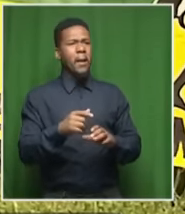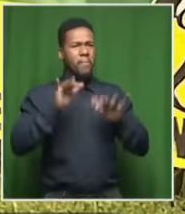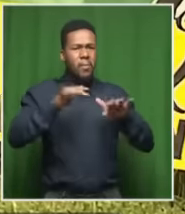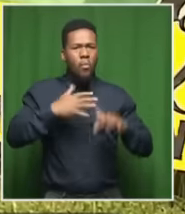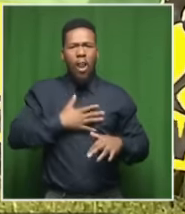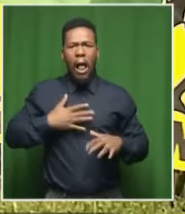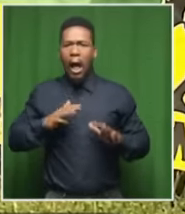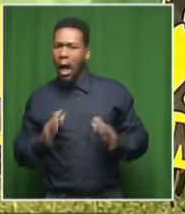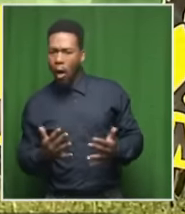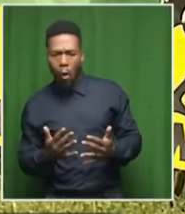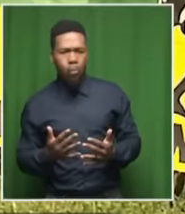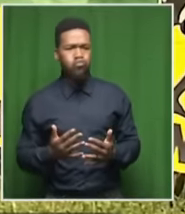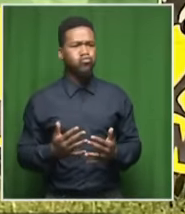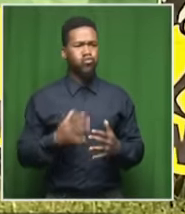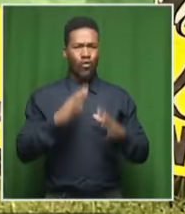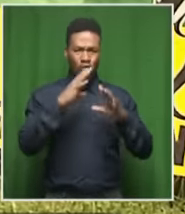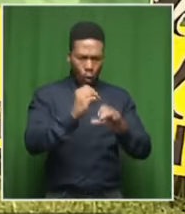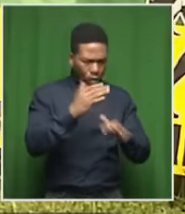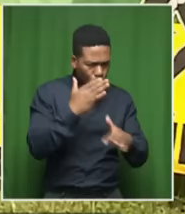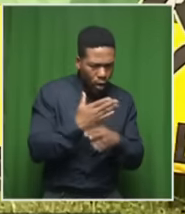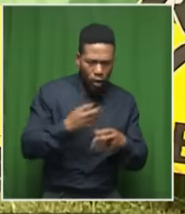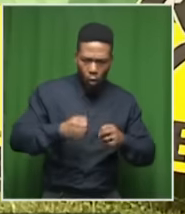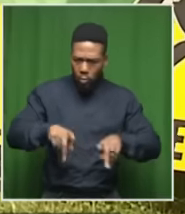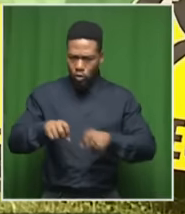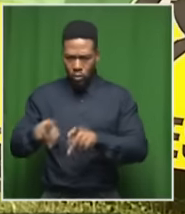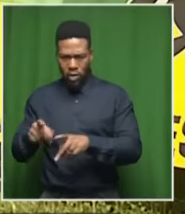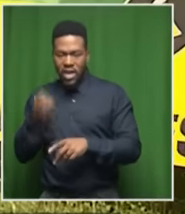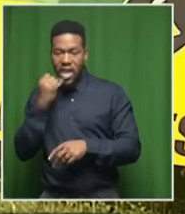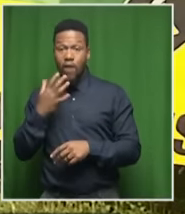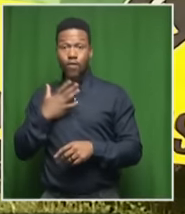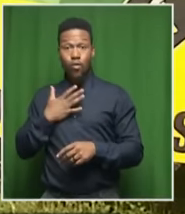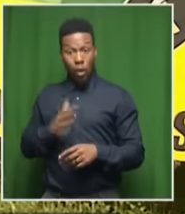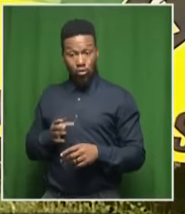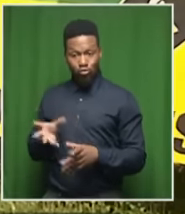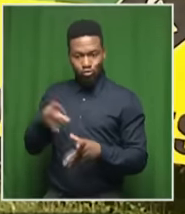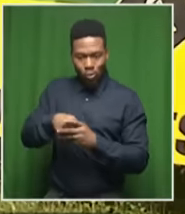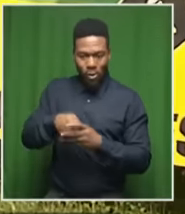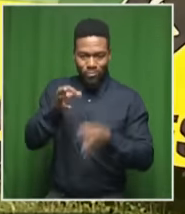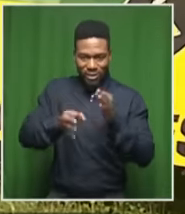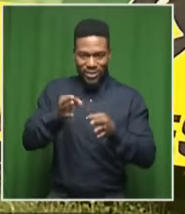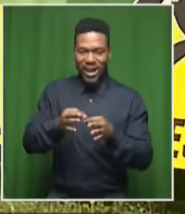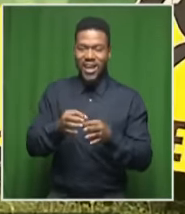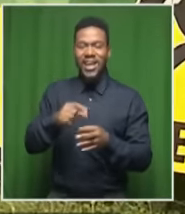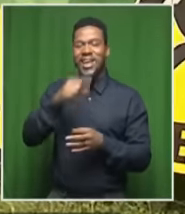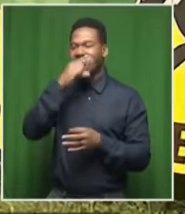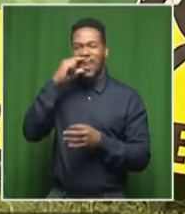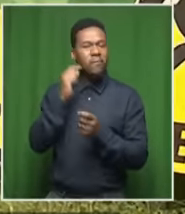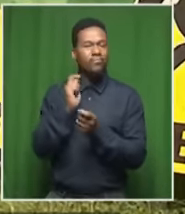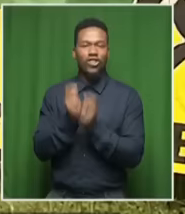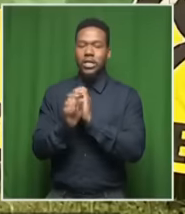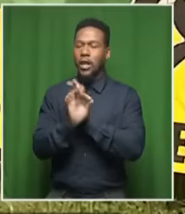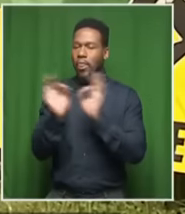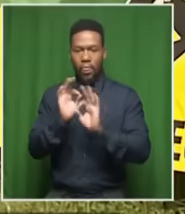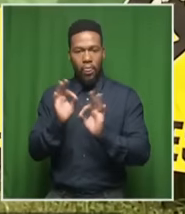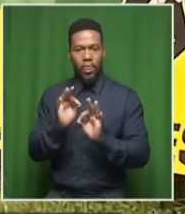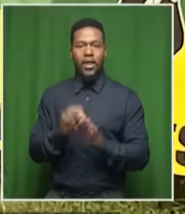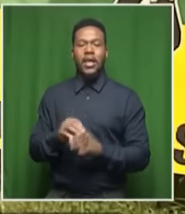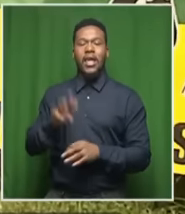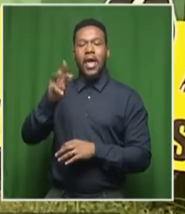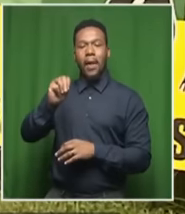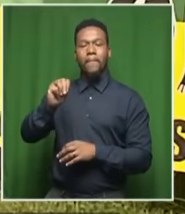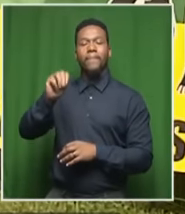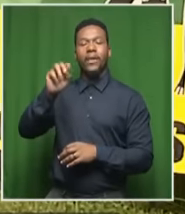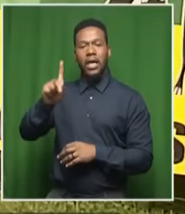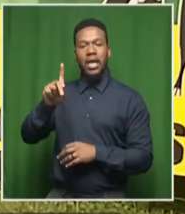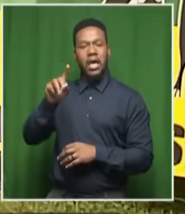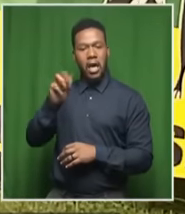to contest the election, would register ourselves as uMkhonto weSizwe for election. But then, for now, we are